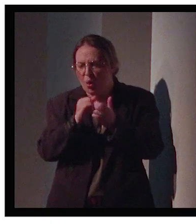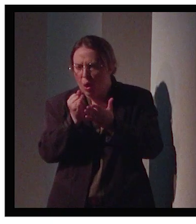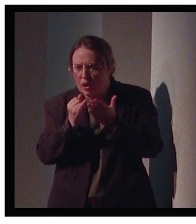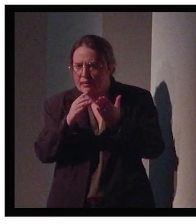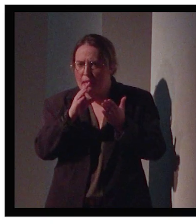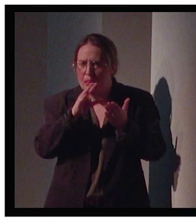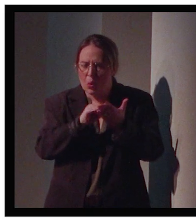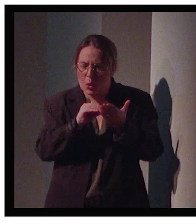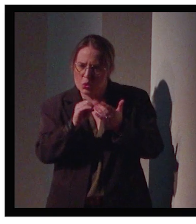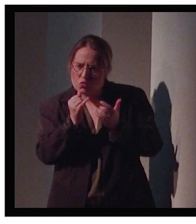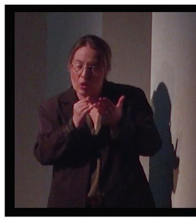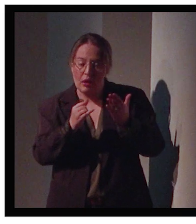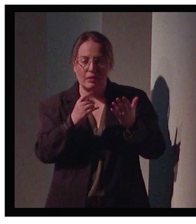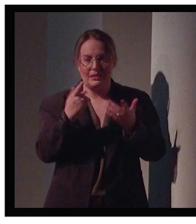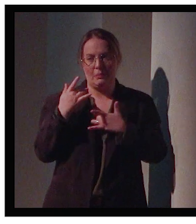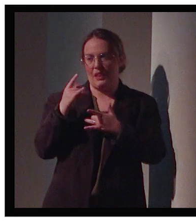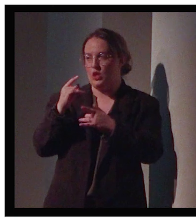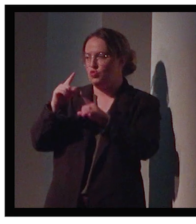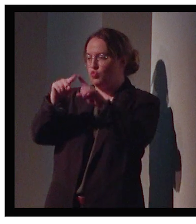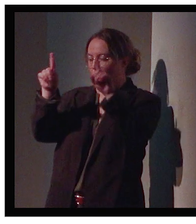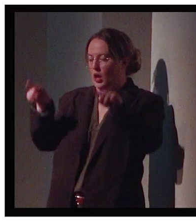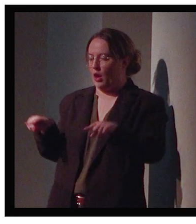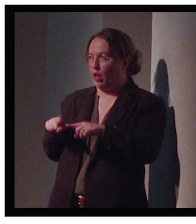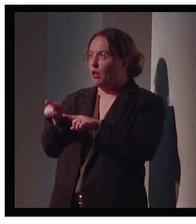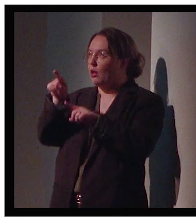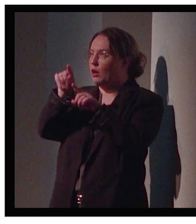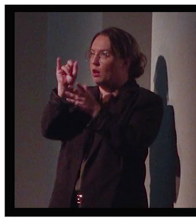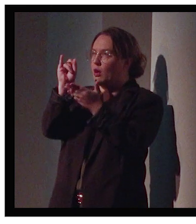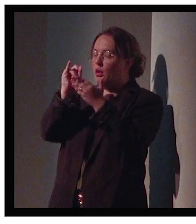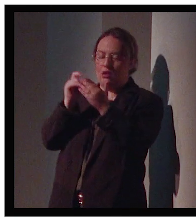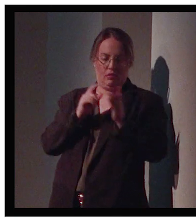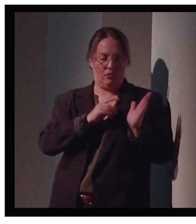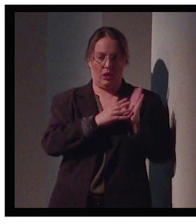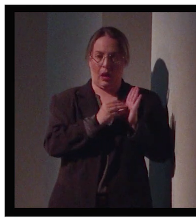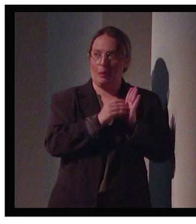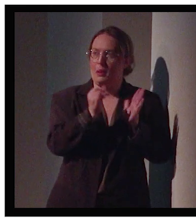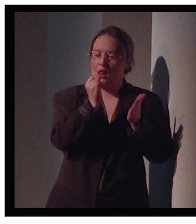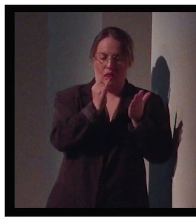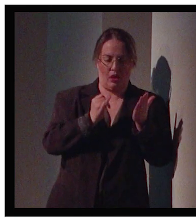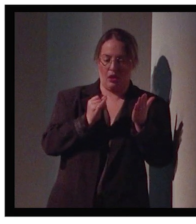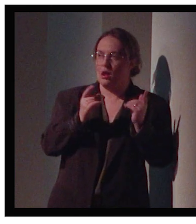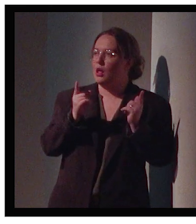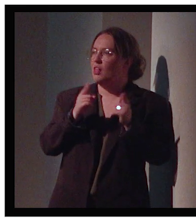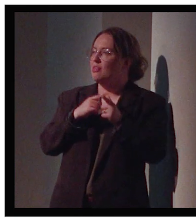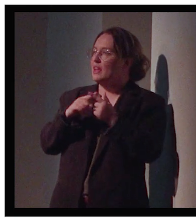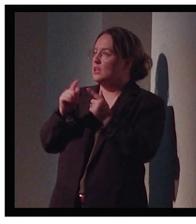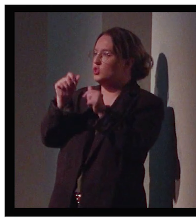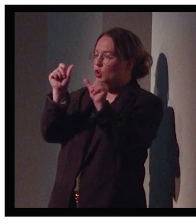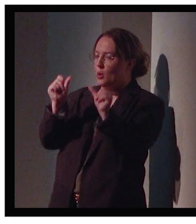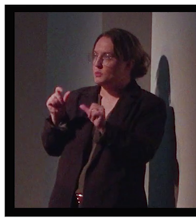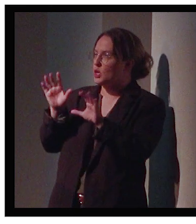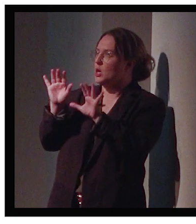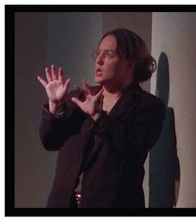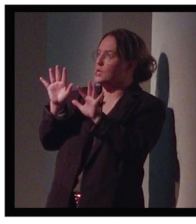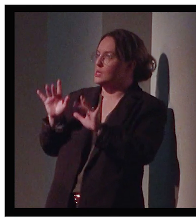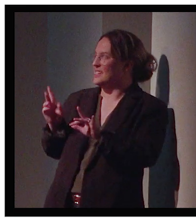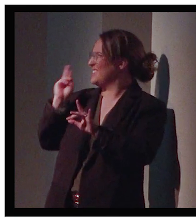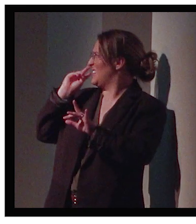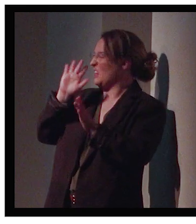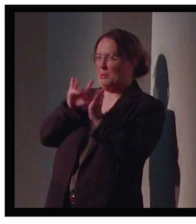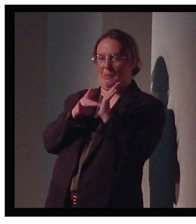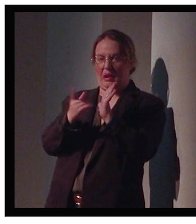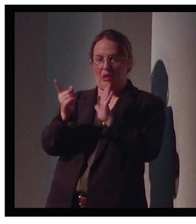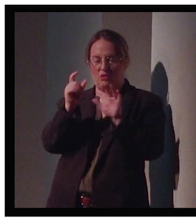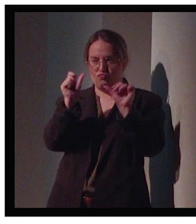copying after other drawings, as you can see here on the left, then graduating up to copying after sculptures, as you can see in the middle,